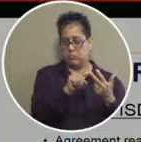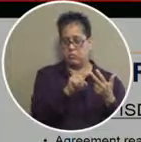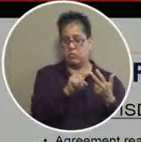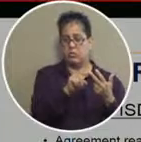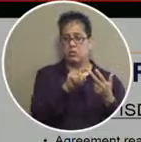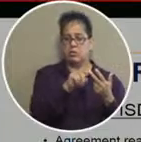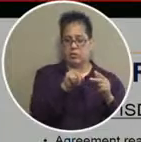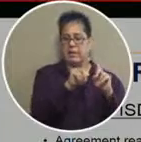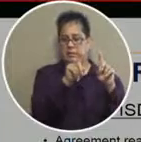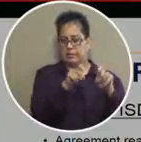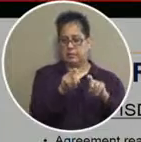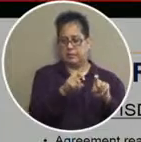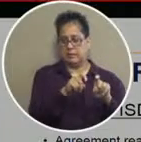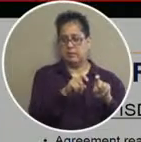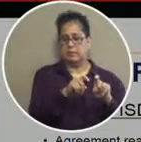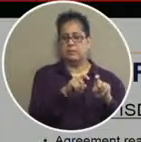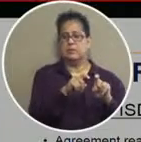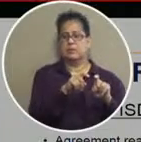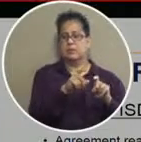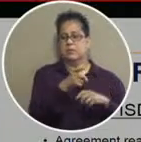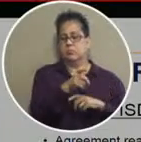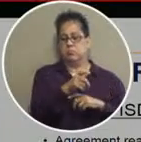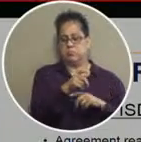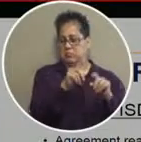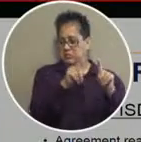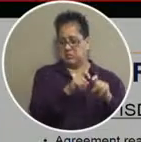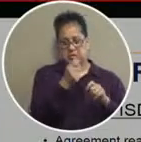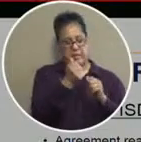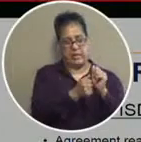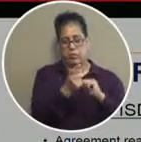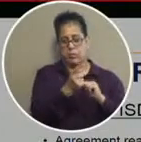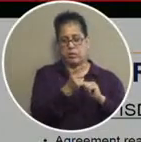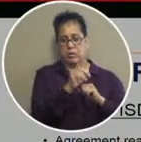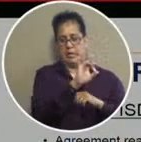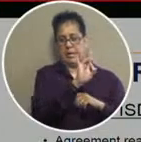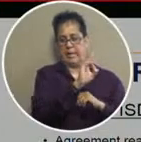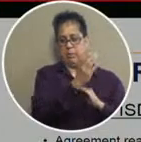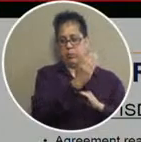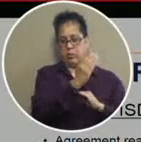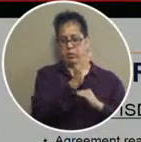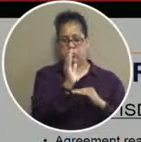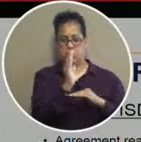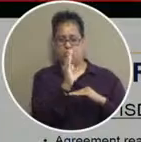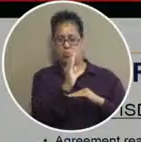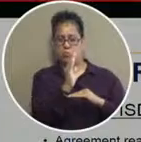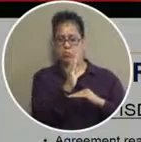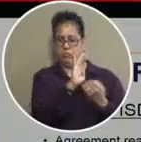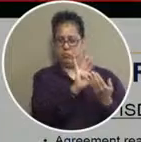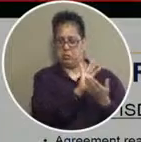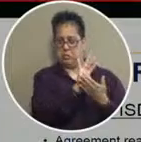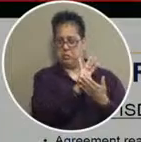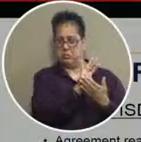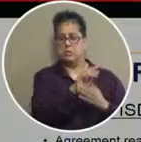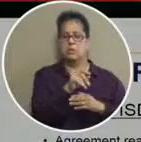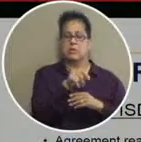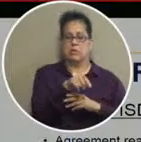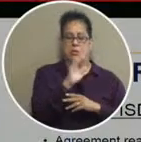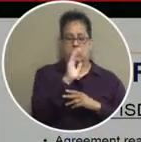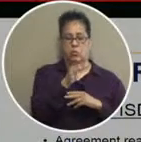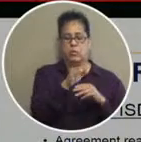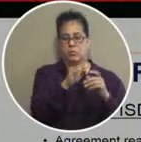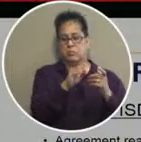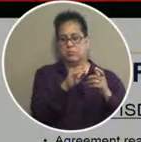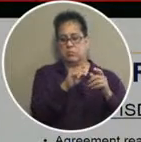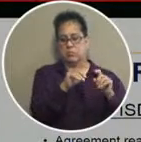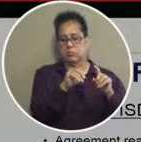doing symptomatic and asymptomatic testing from 8 to noon. They're set up right now. They're going to be doing a test